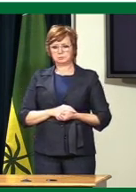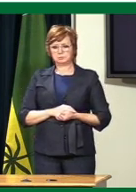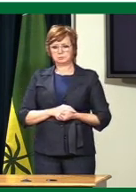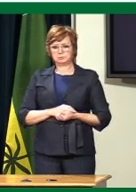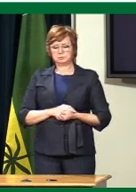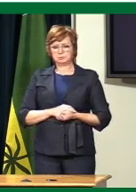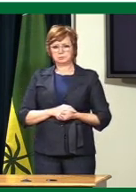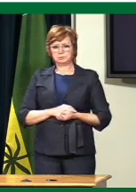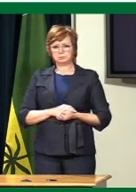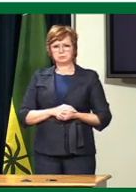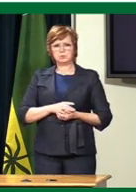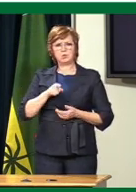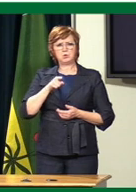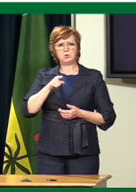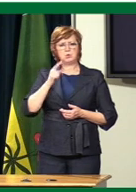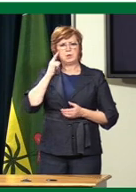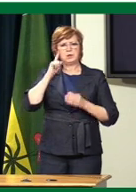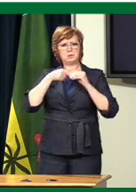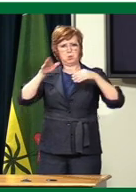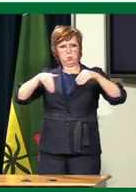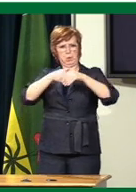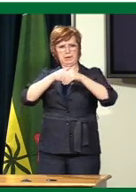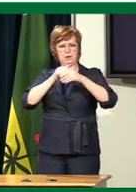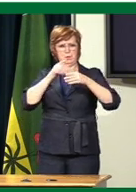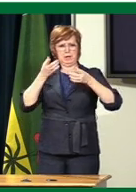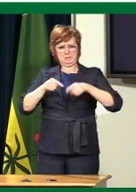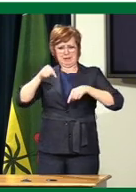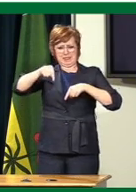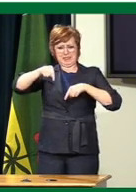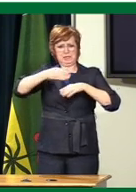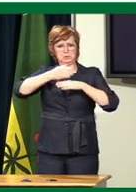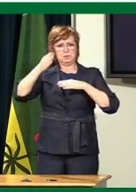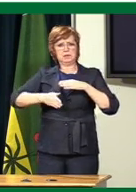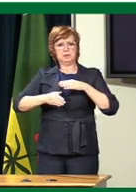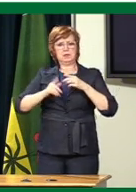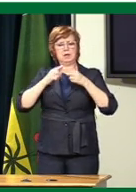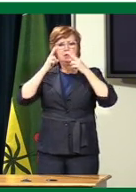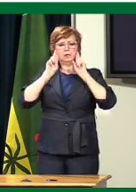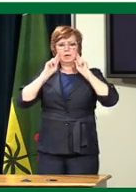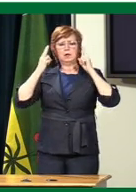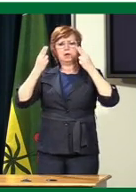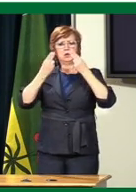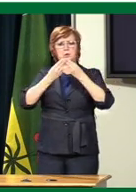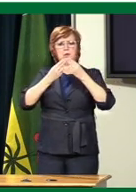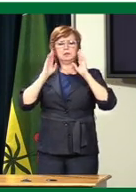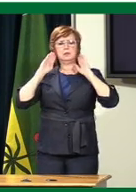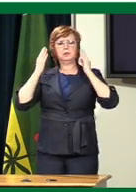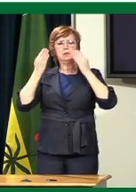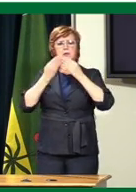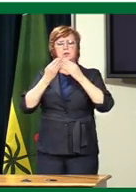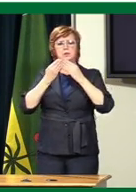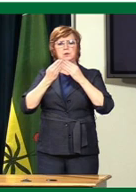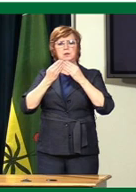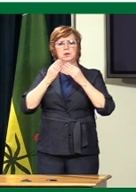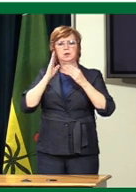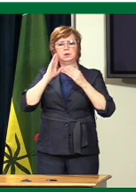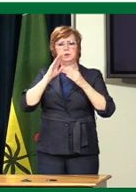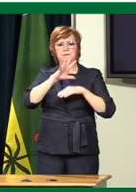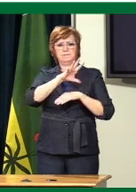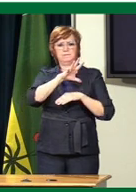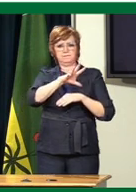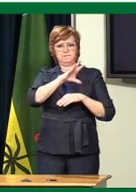of a large wedding expected to take place this weekend on a Hatarian colony that could see anywhere between 50